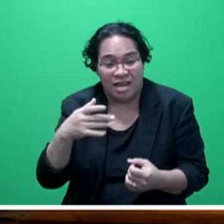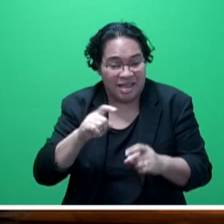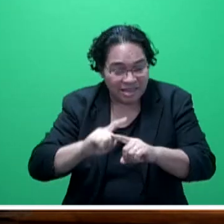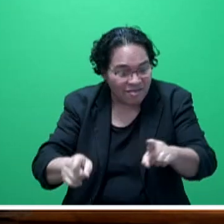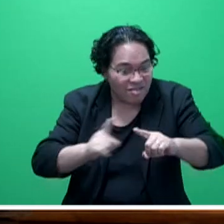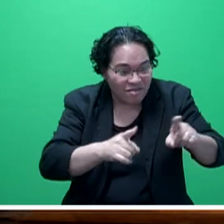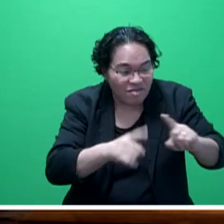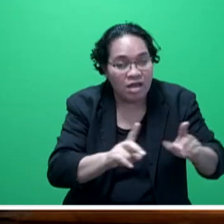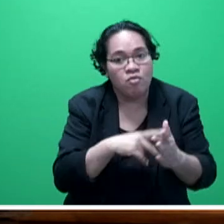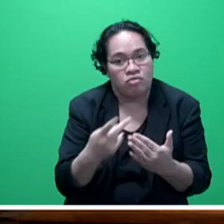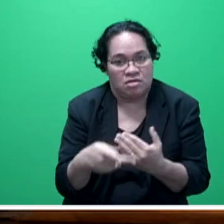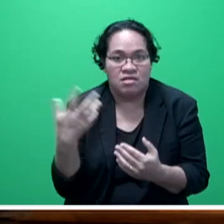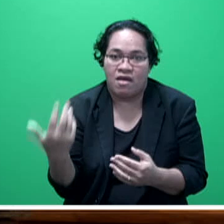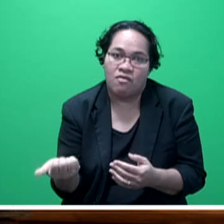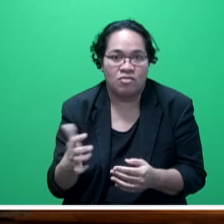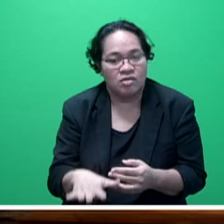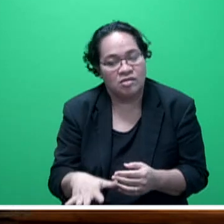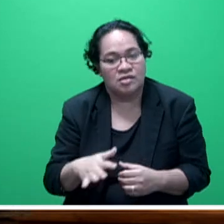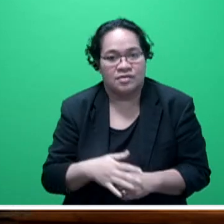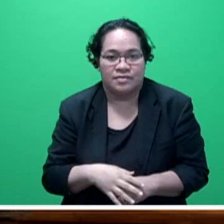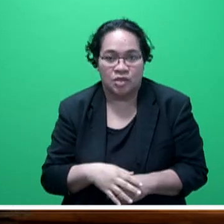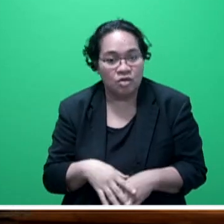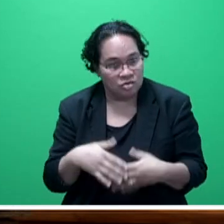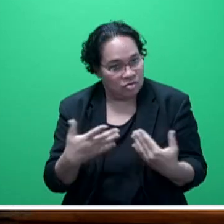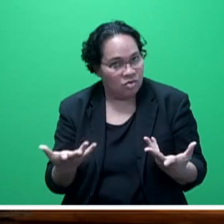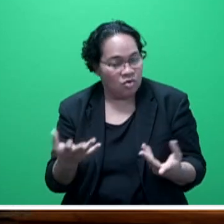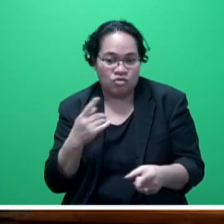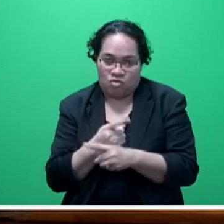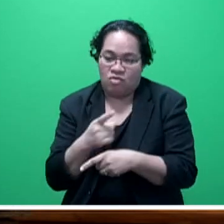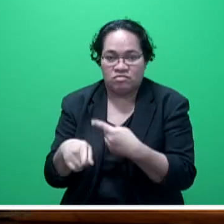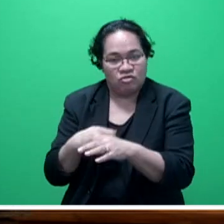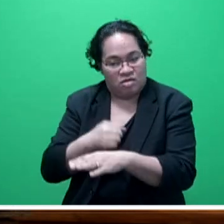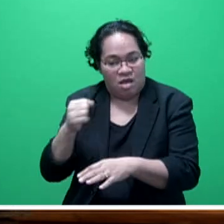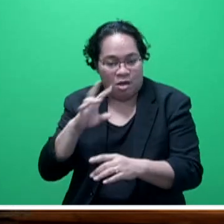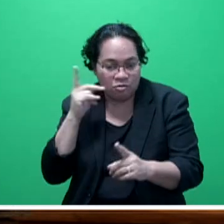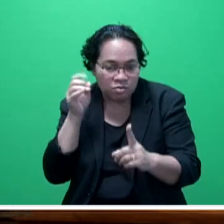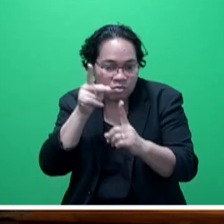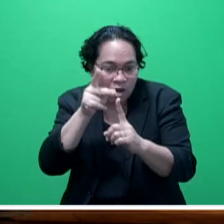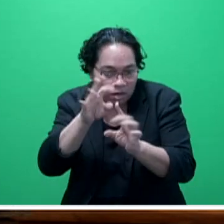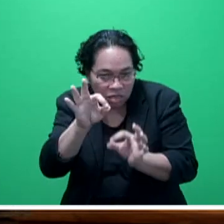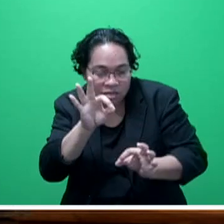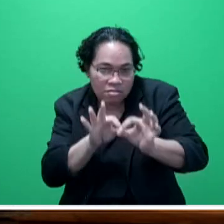multi-sectoral projects. This speaks volume of government priority for rural development.